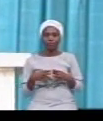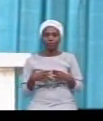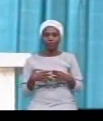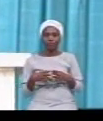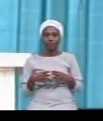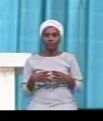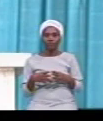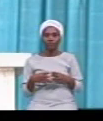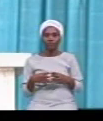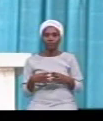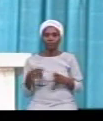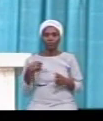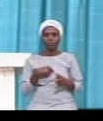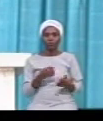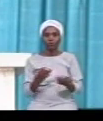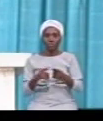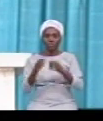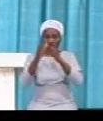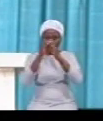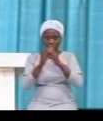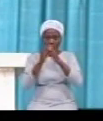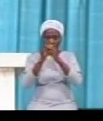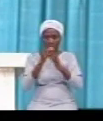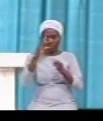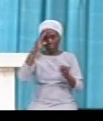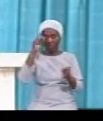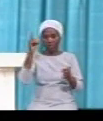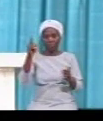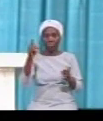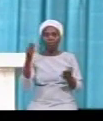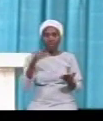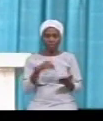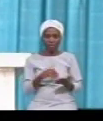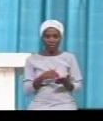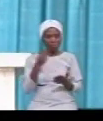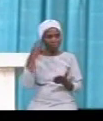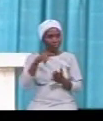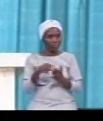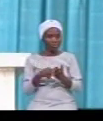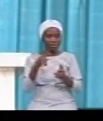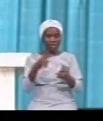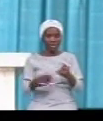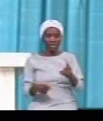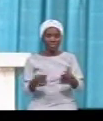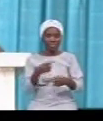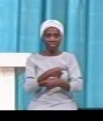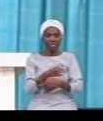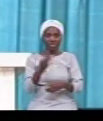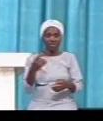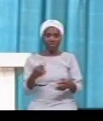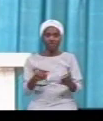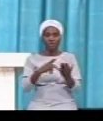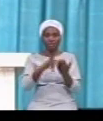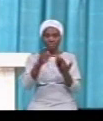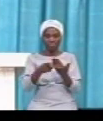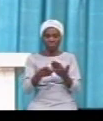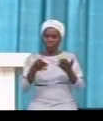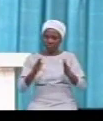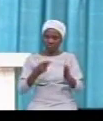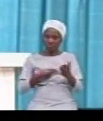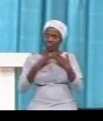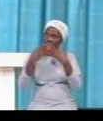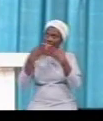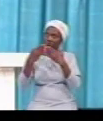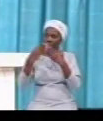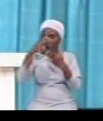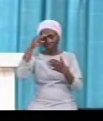to continue praising him. We want to worship him once again for this last day of the crusade. Let's just thank him for what he has prepared